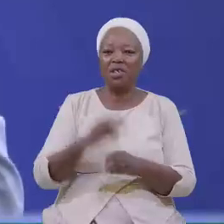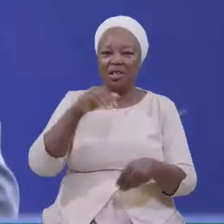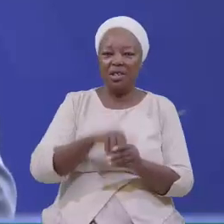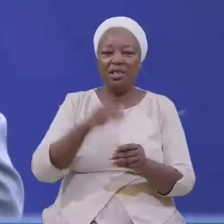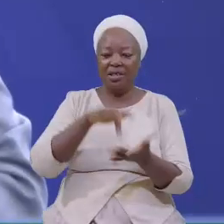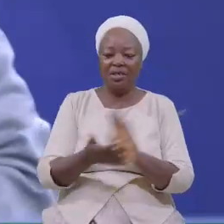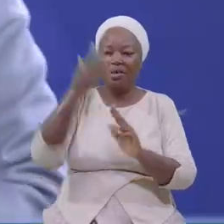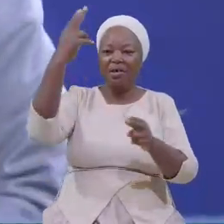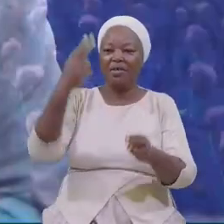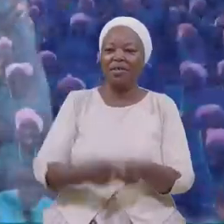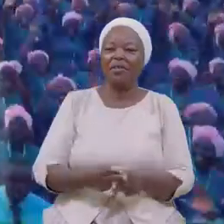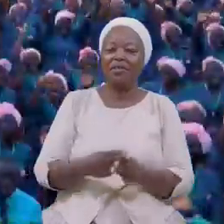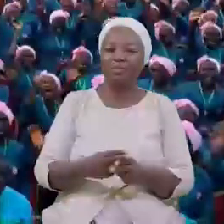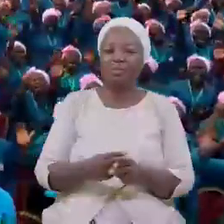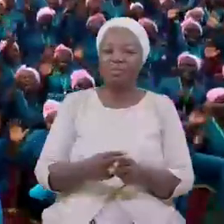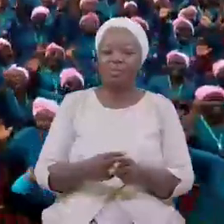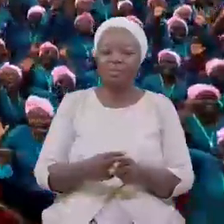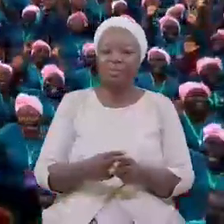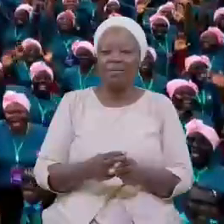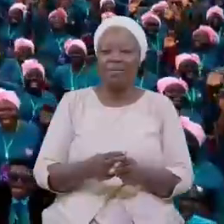in Jesus'